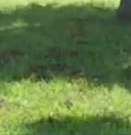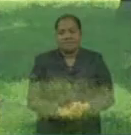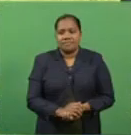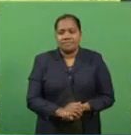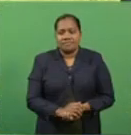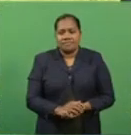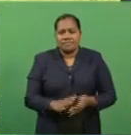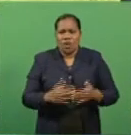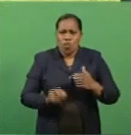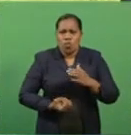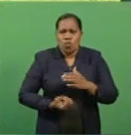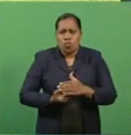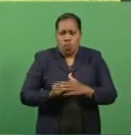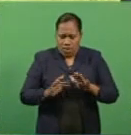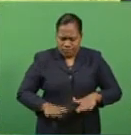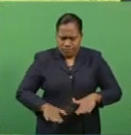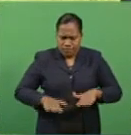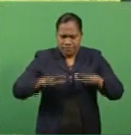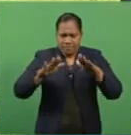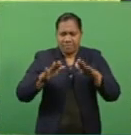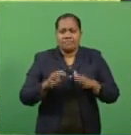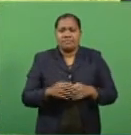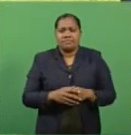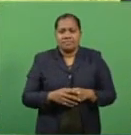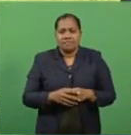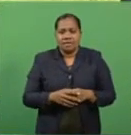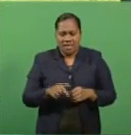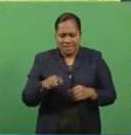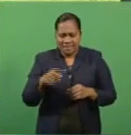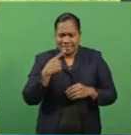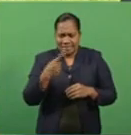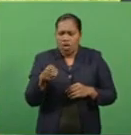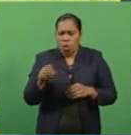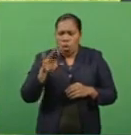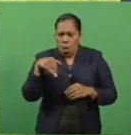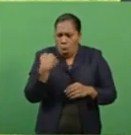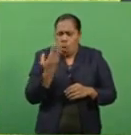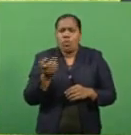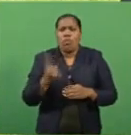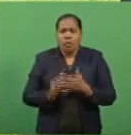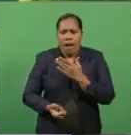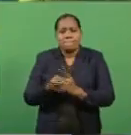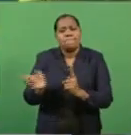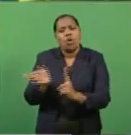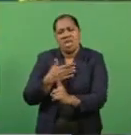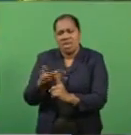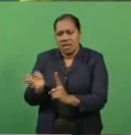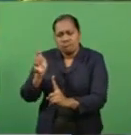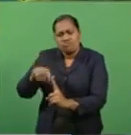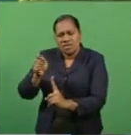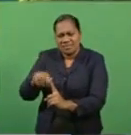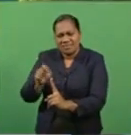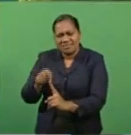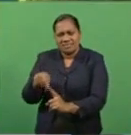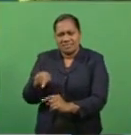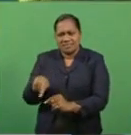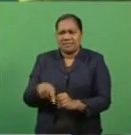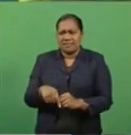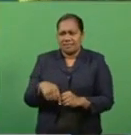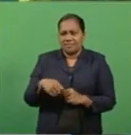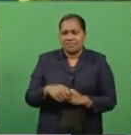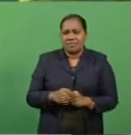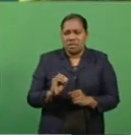Growing up in a biracial family, Wainingolo says she was often bullied by her peers. I would be